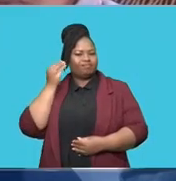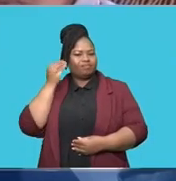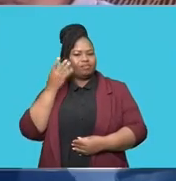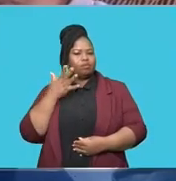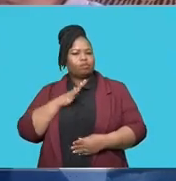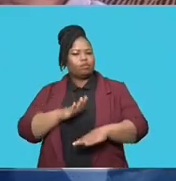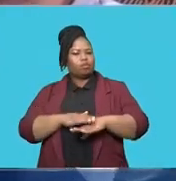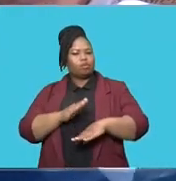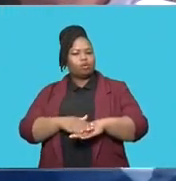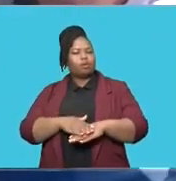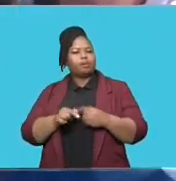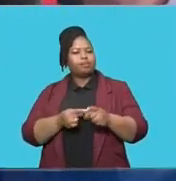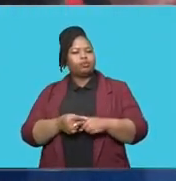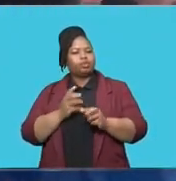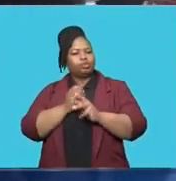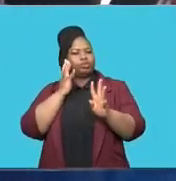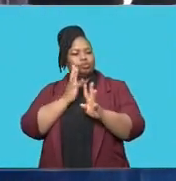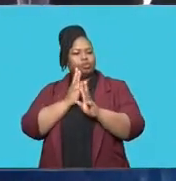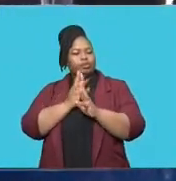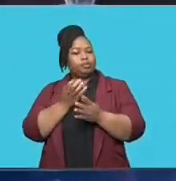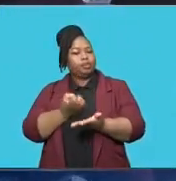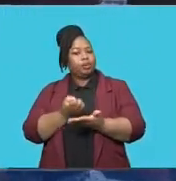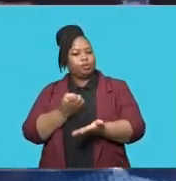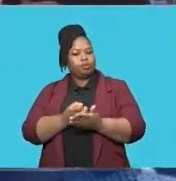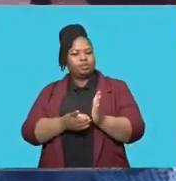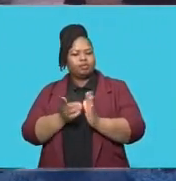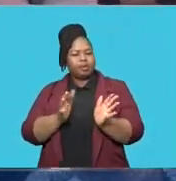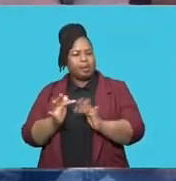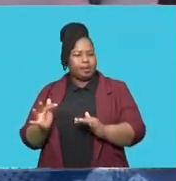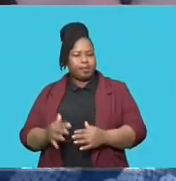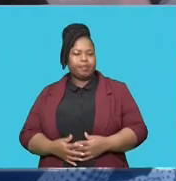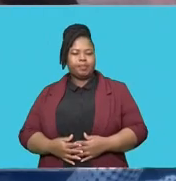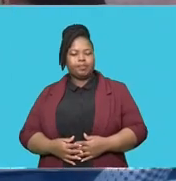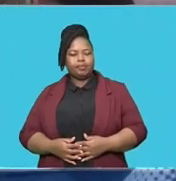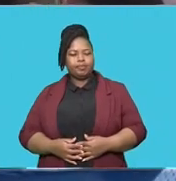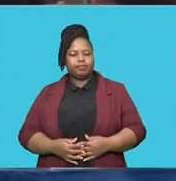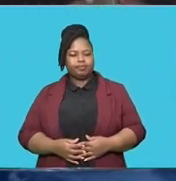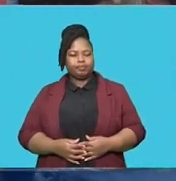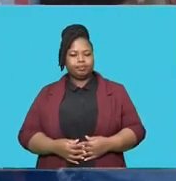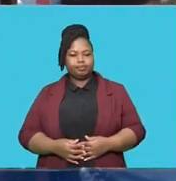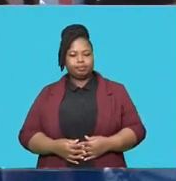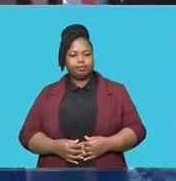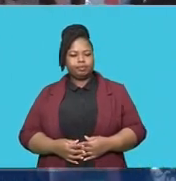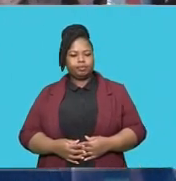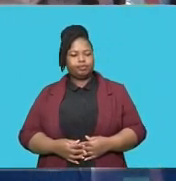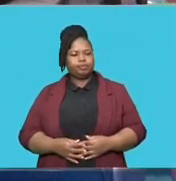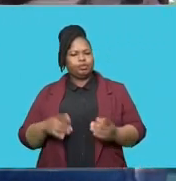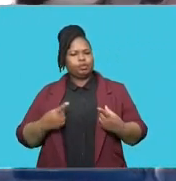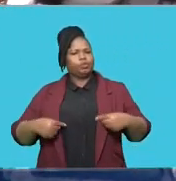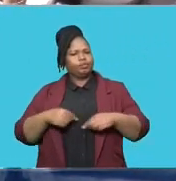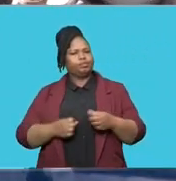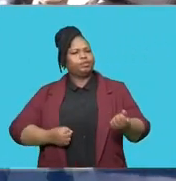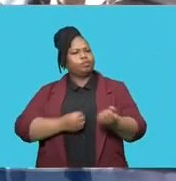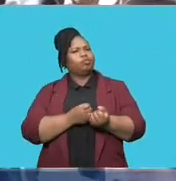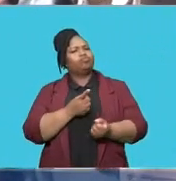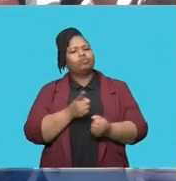esitana le kaho ya moruo o tsitsitseng motseng wa Soweto le naheng ka bophara. How do we support you? If we don't